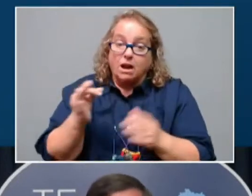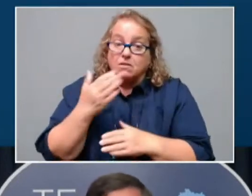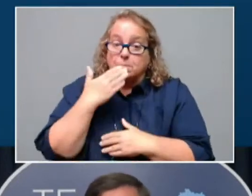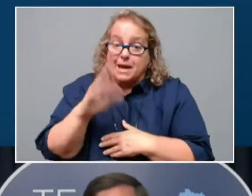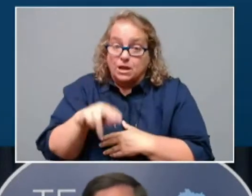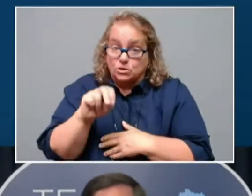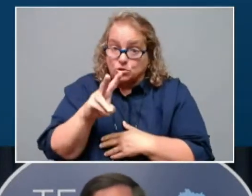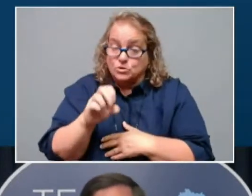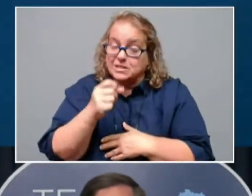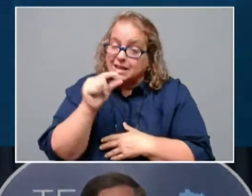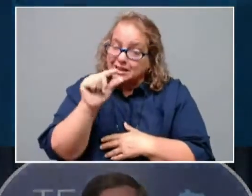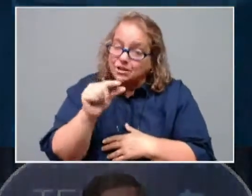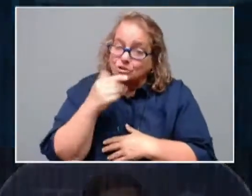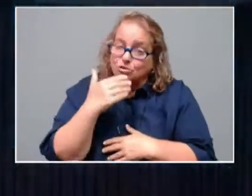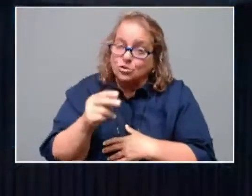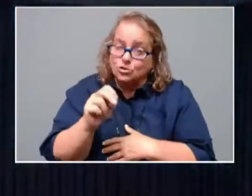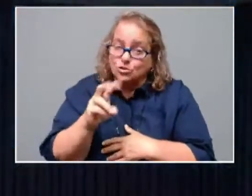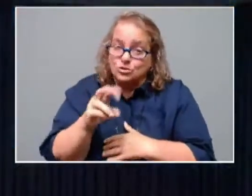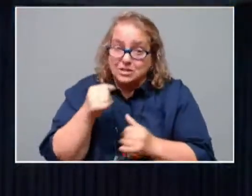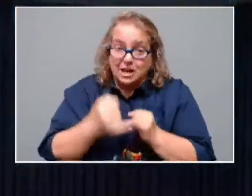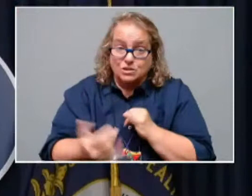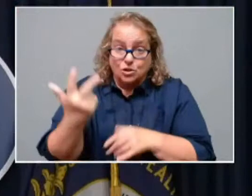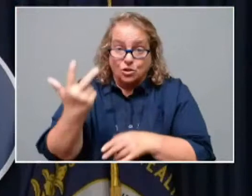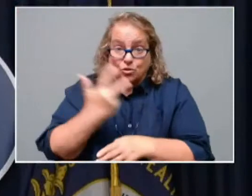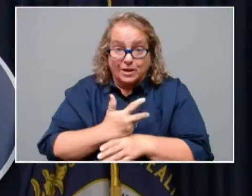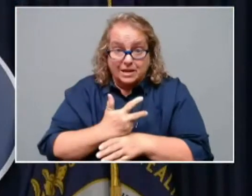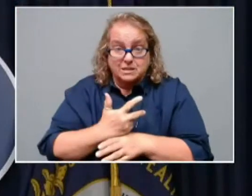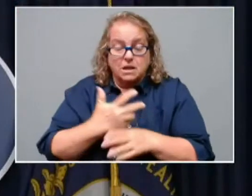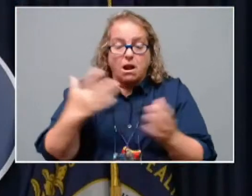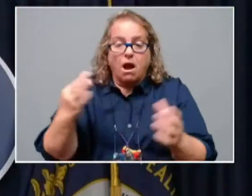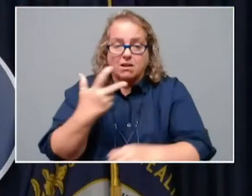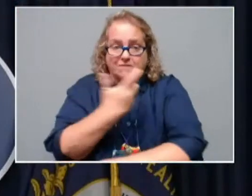news. Last 3 days, we've had a lot of vaccinations,